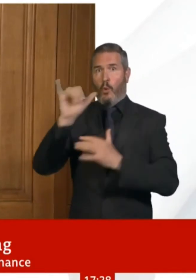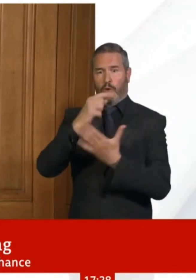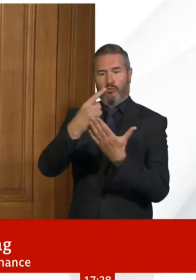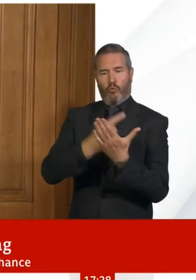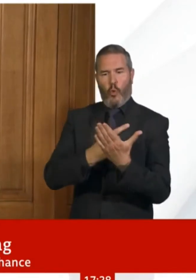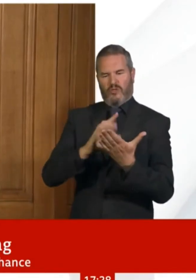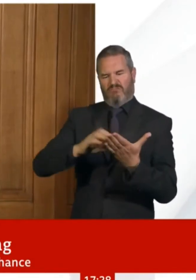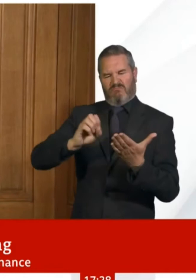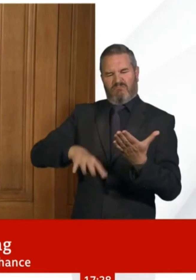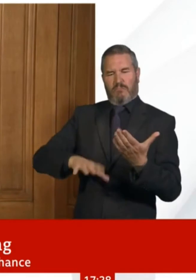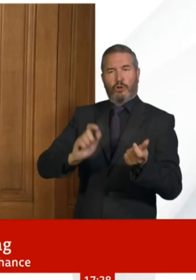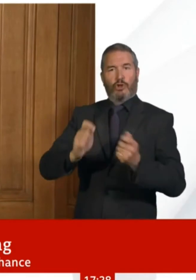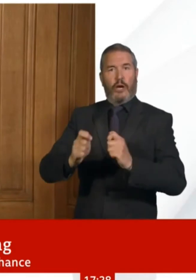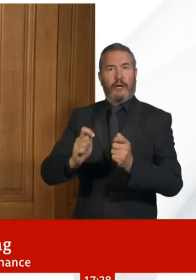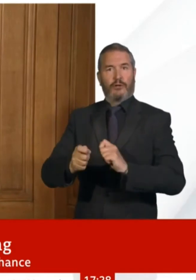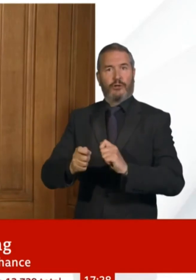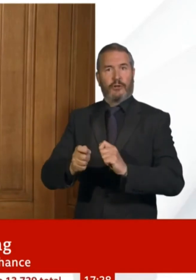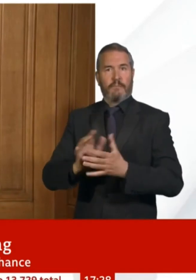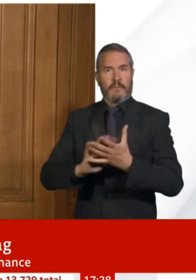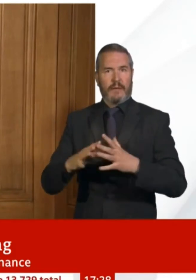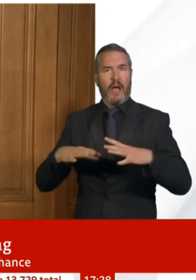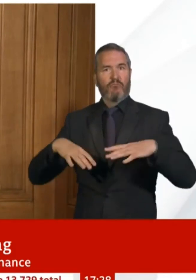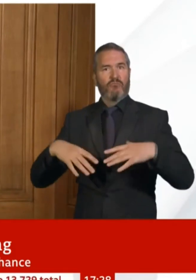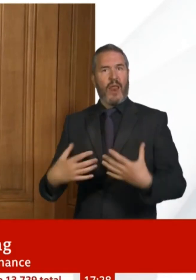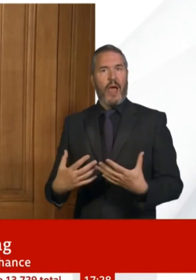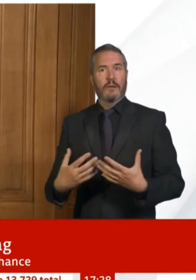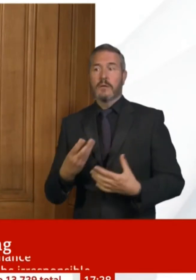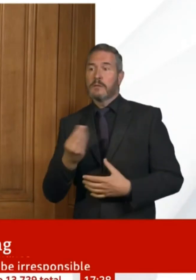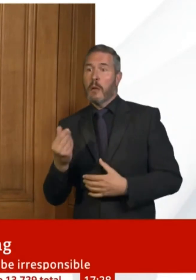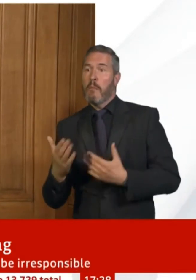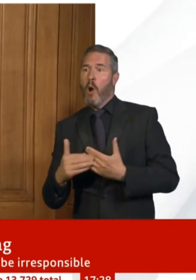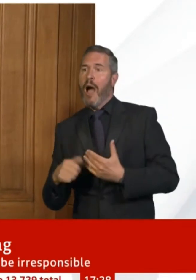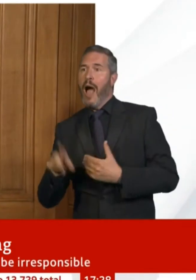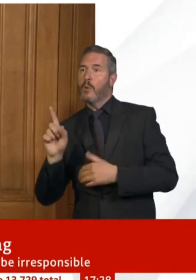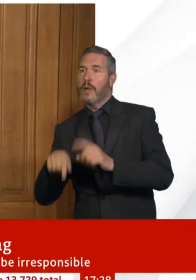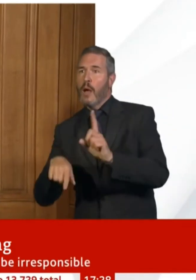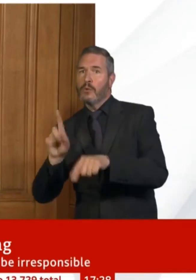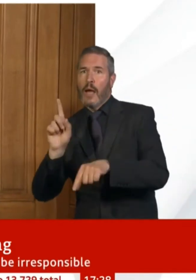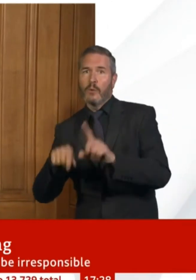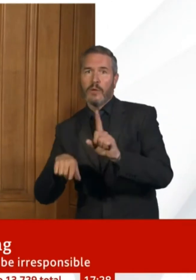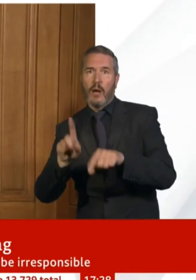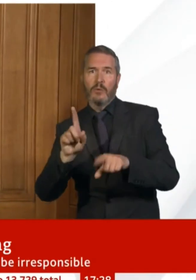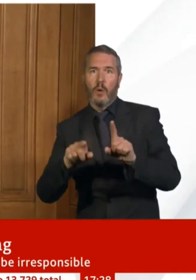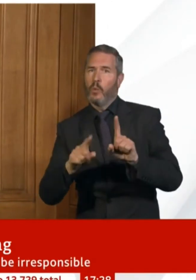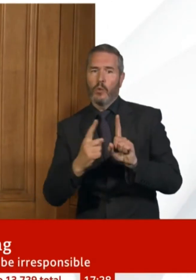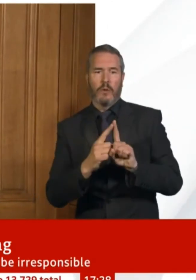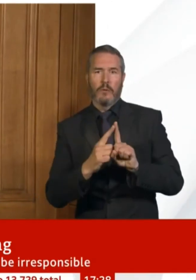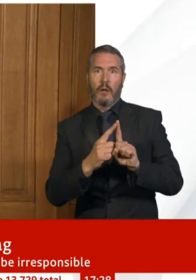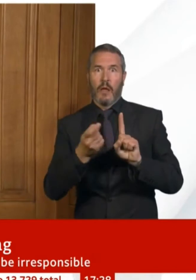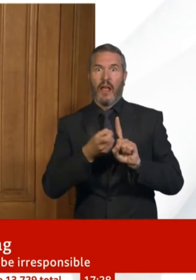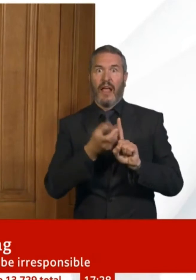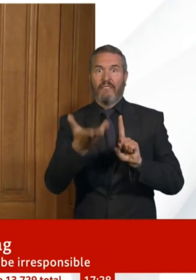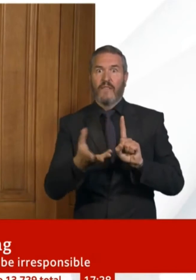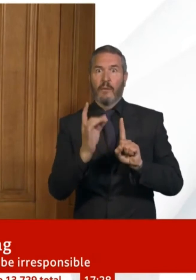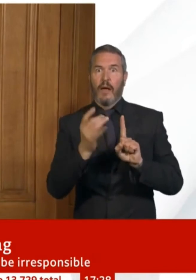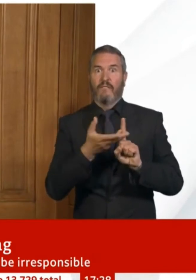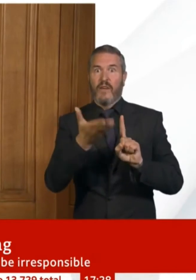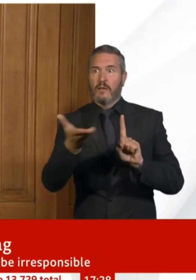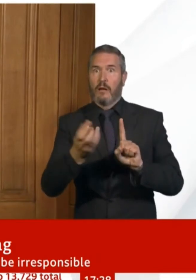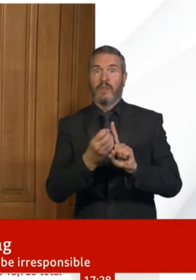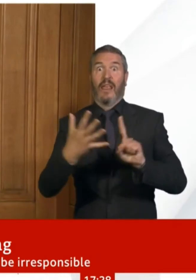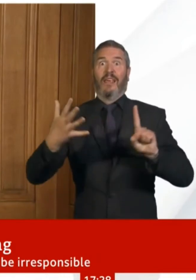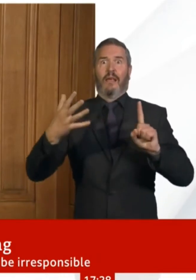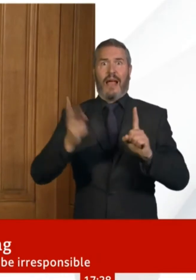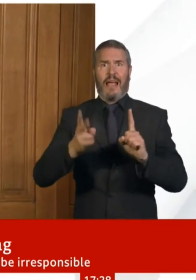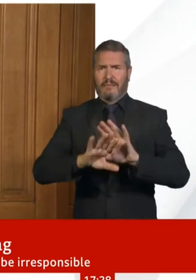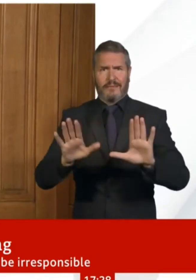to release in order to not have another growth and put the R above 1. And in doing so, the aim